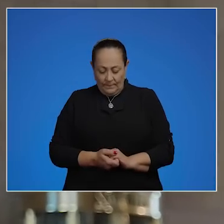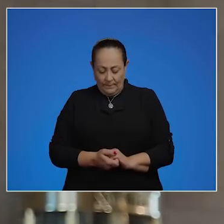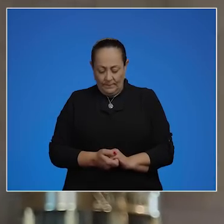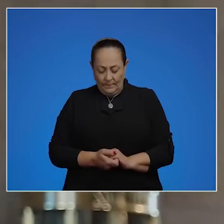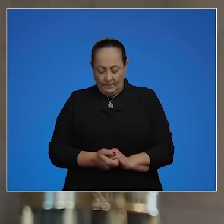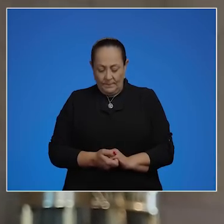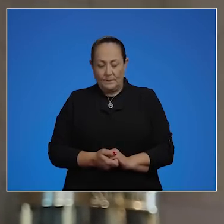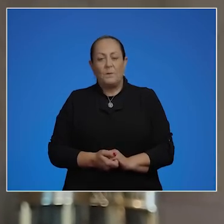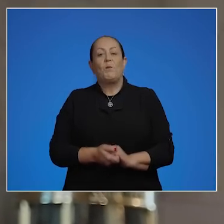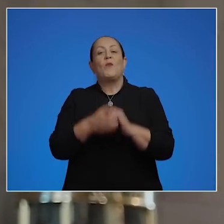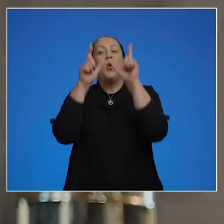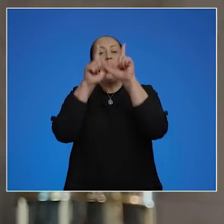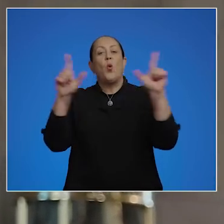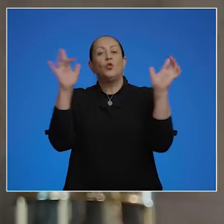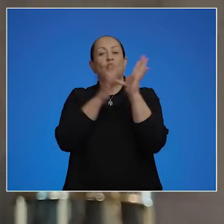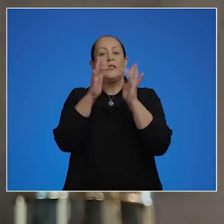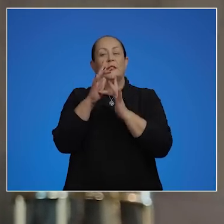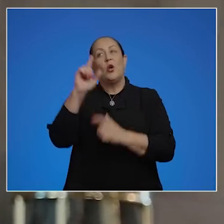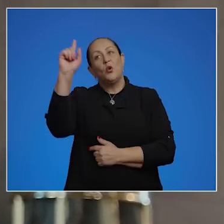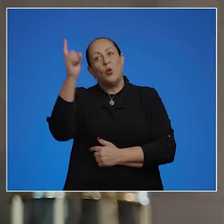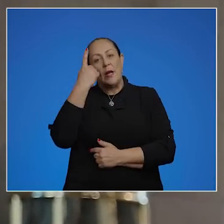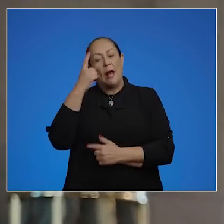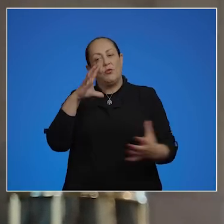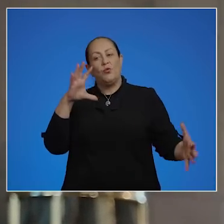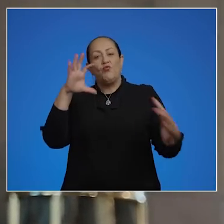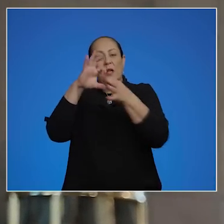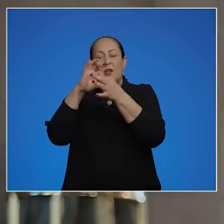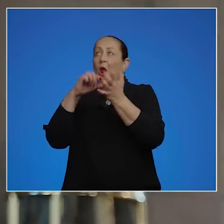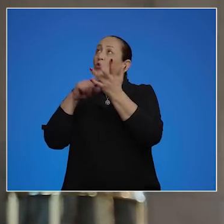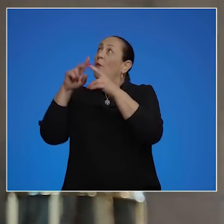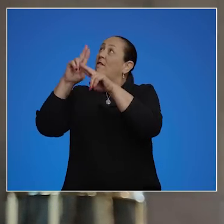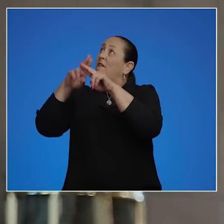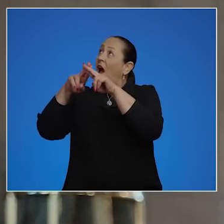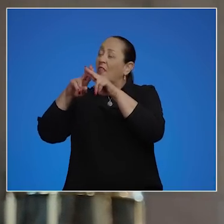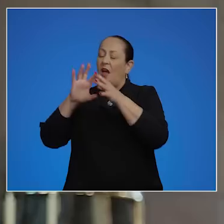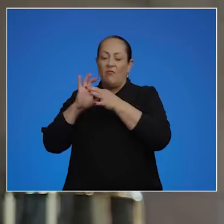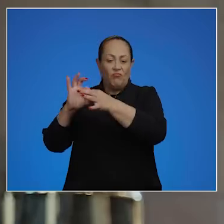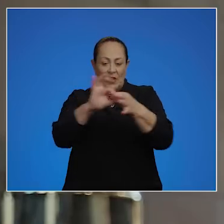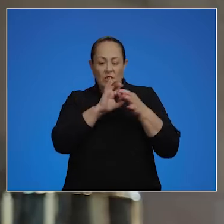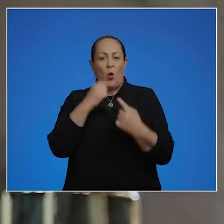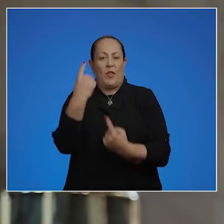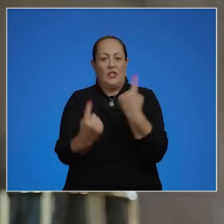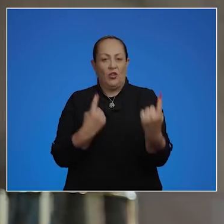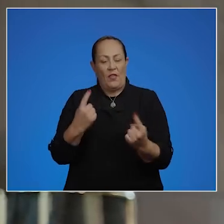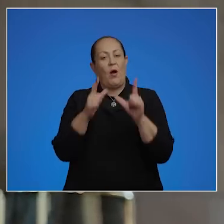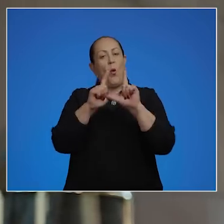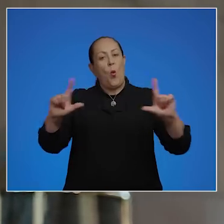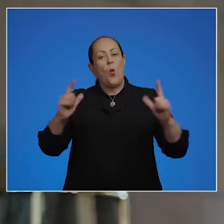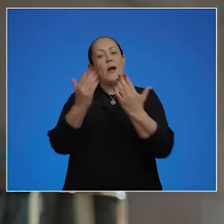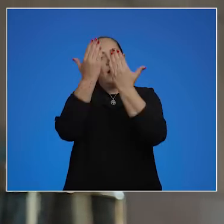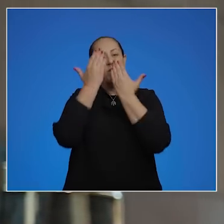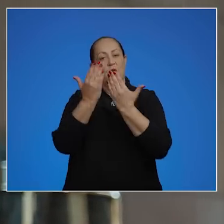Lord Jesus, you came to reconcile us to the Father and to one another. Lord, have mercy.